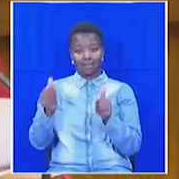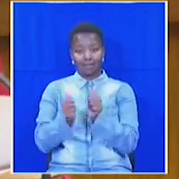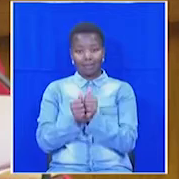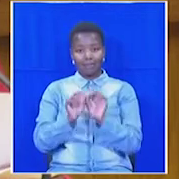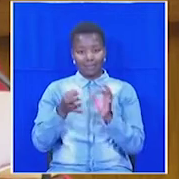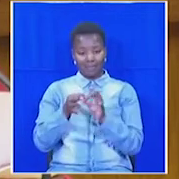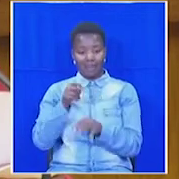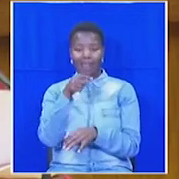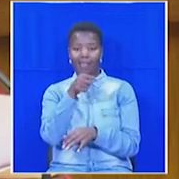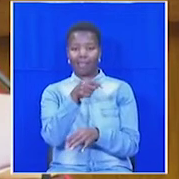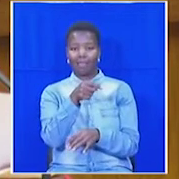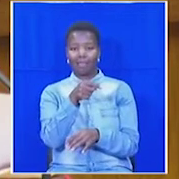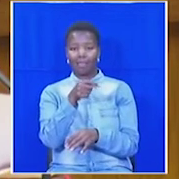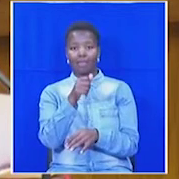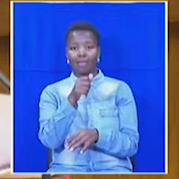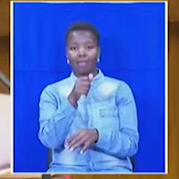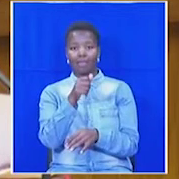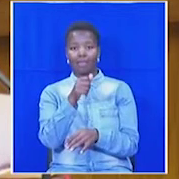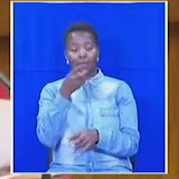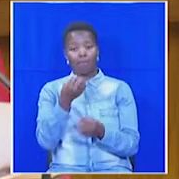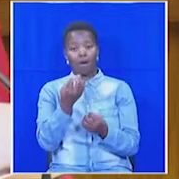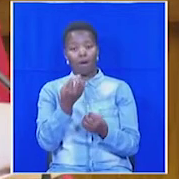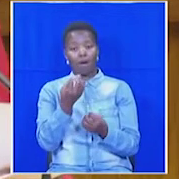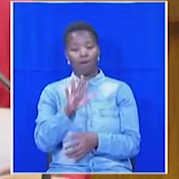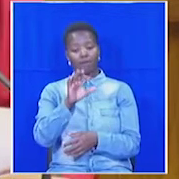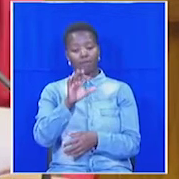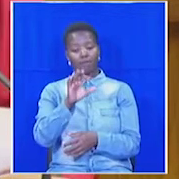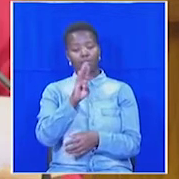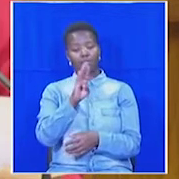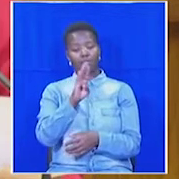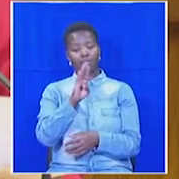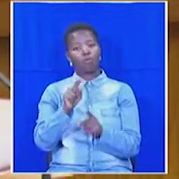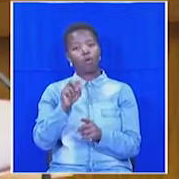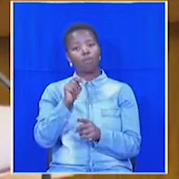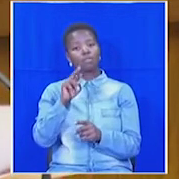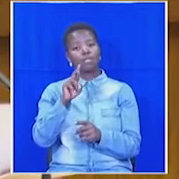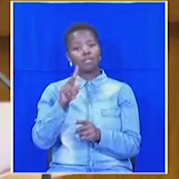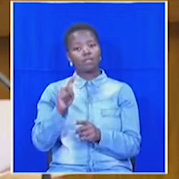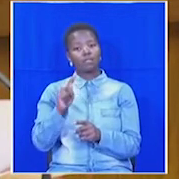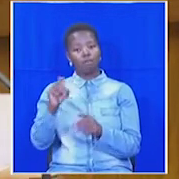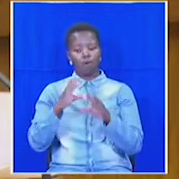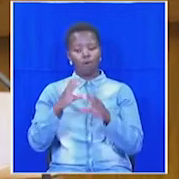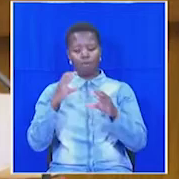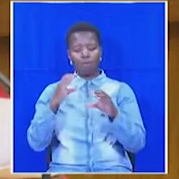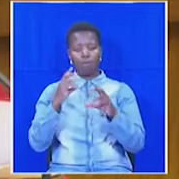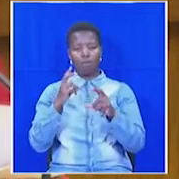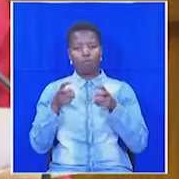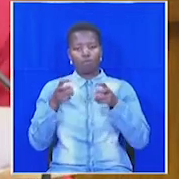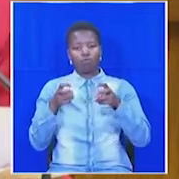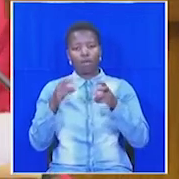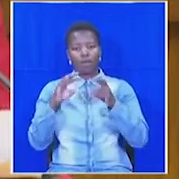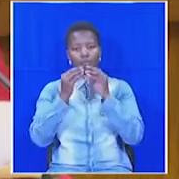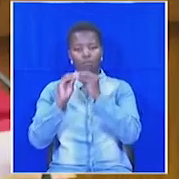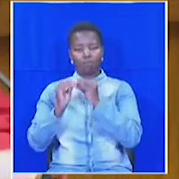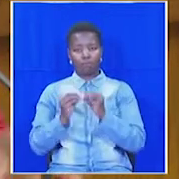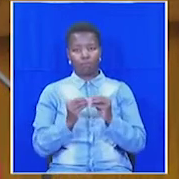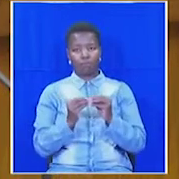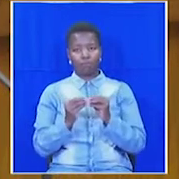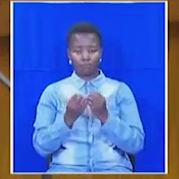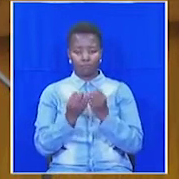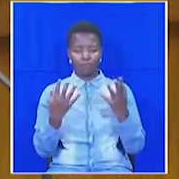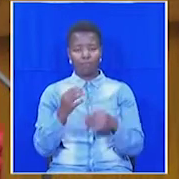Gupta, to loot more than 50 billion from Transnet in a locomotive tender. All other state-owned entities,